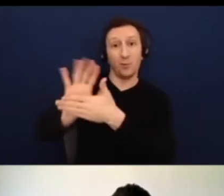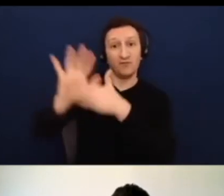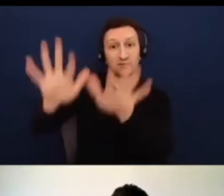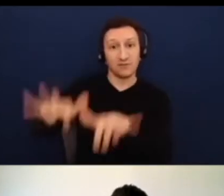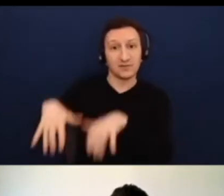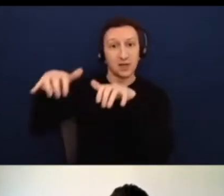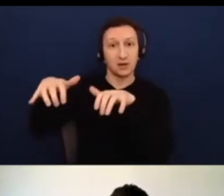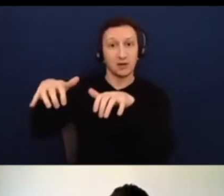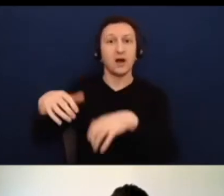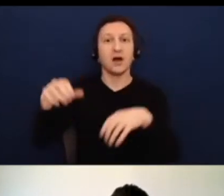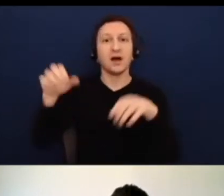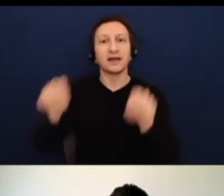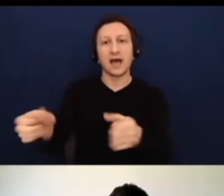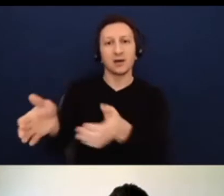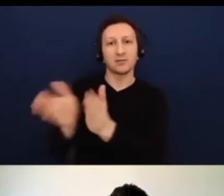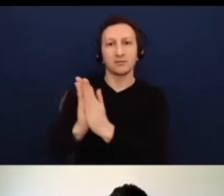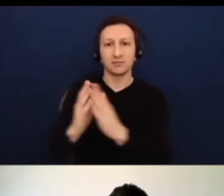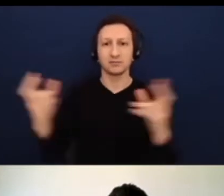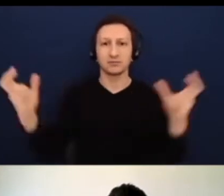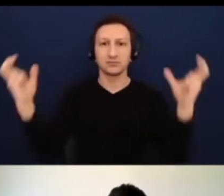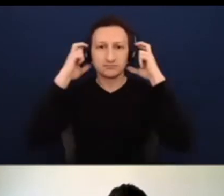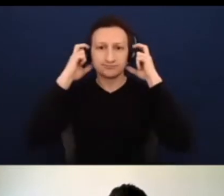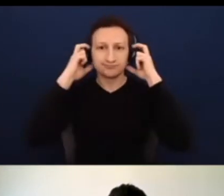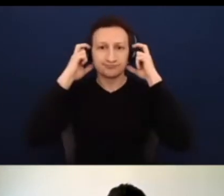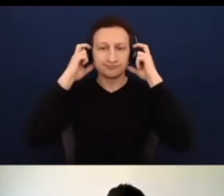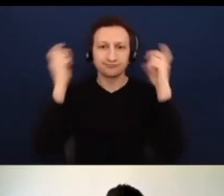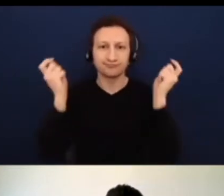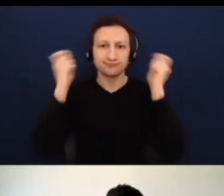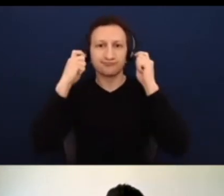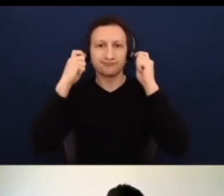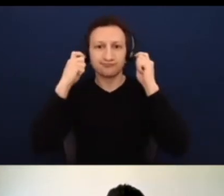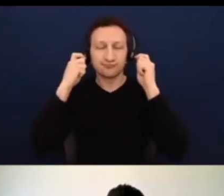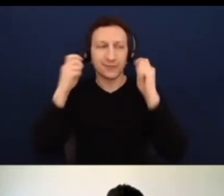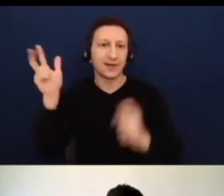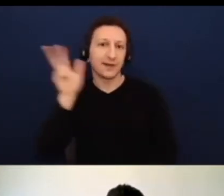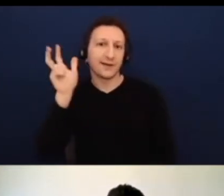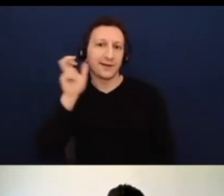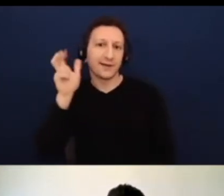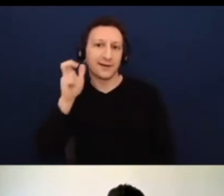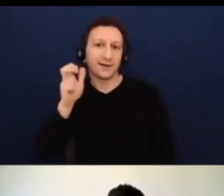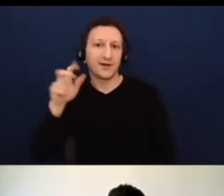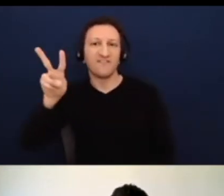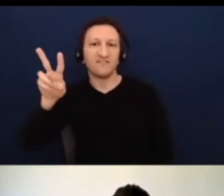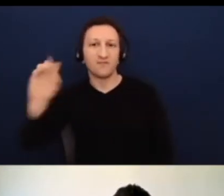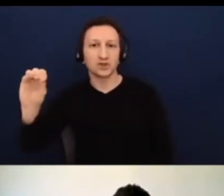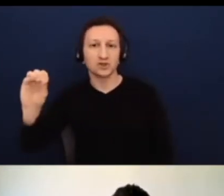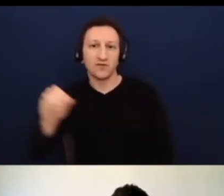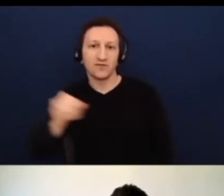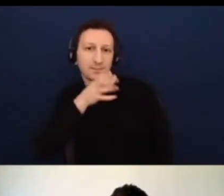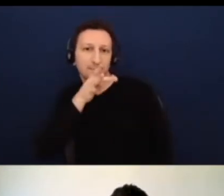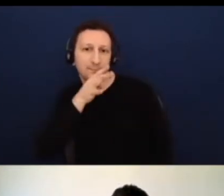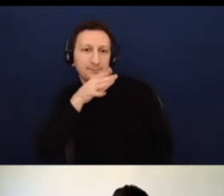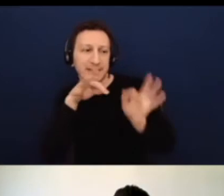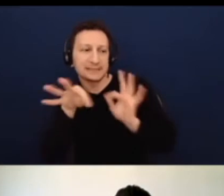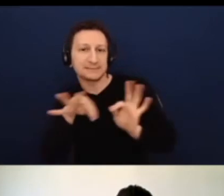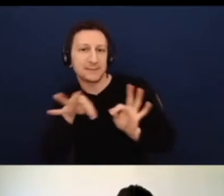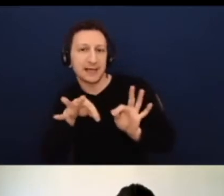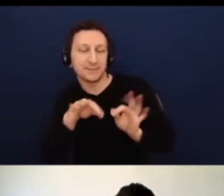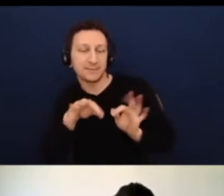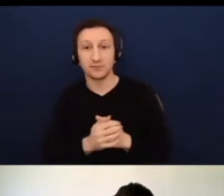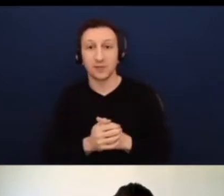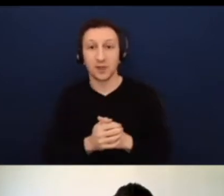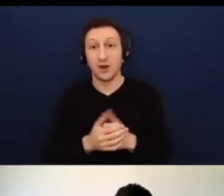headset, and the headset will then give them the opportunity to listen to that secondary audio track, in addition to it being broadcast